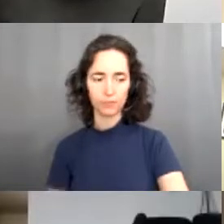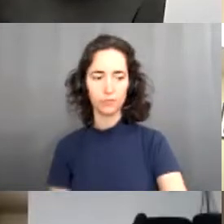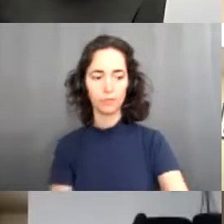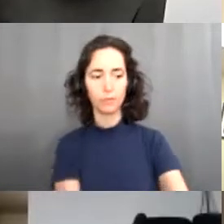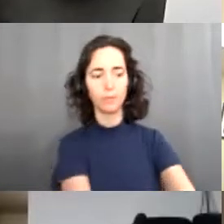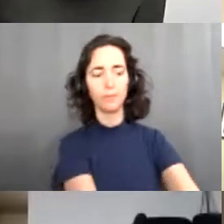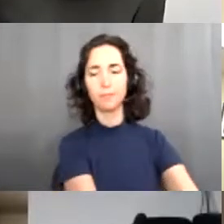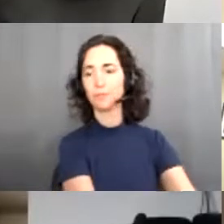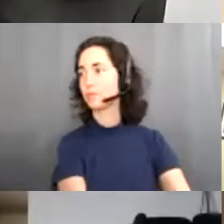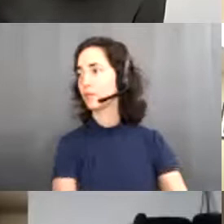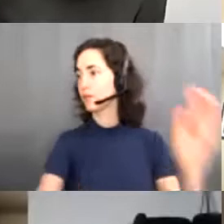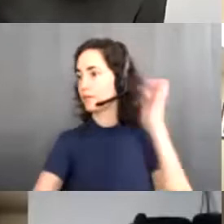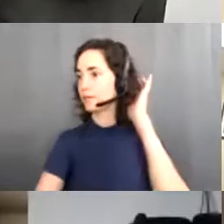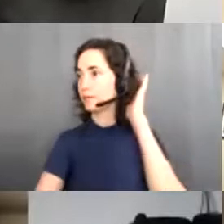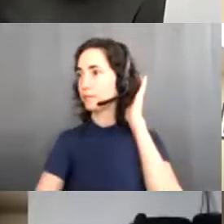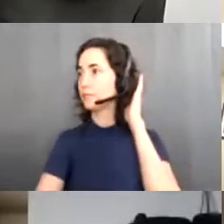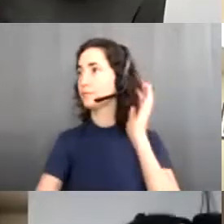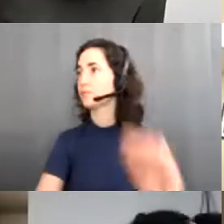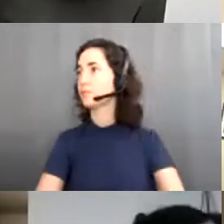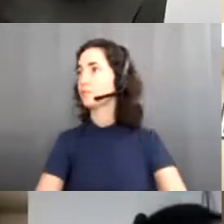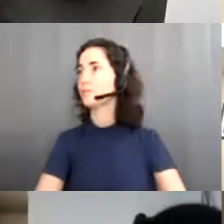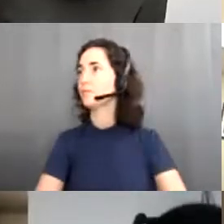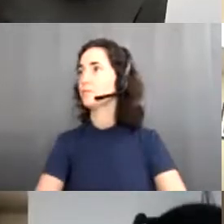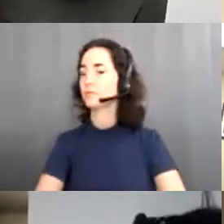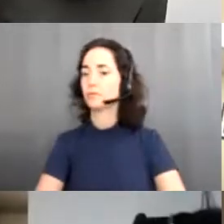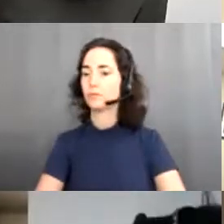students with disabilities in the state of Louisiana.